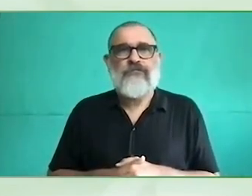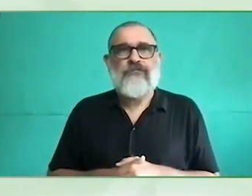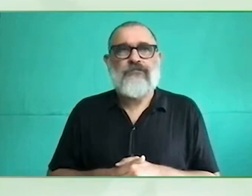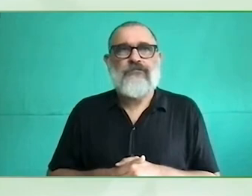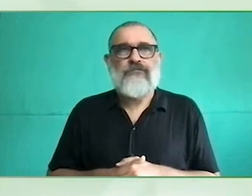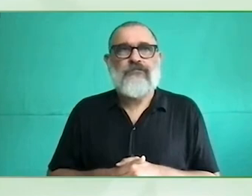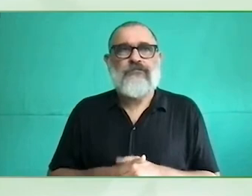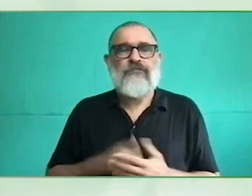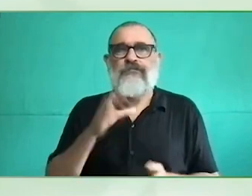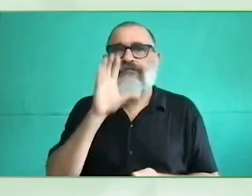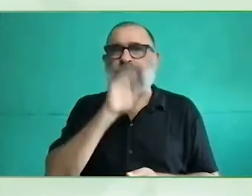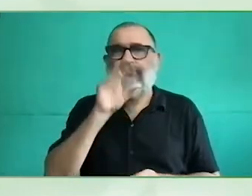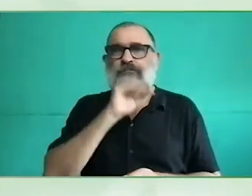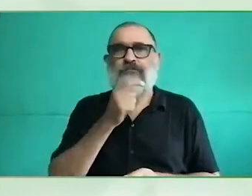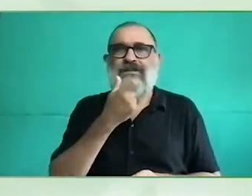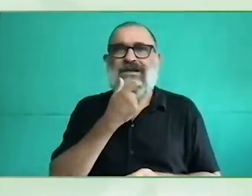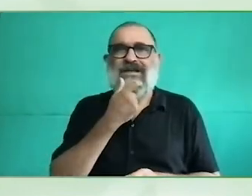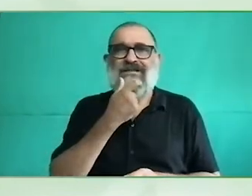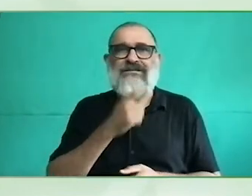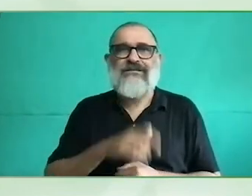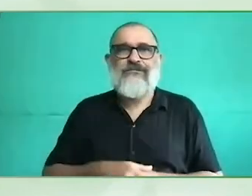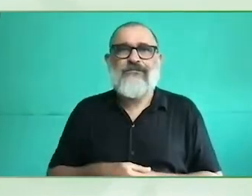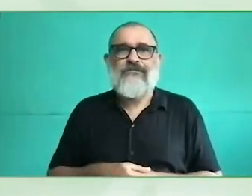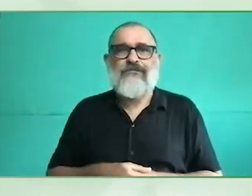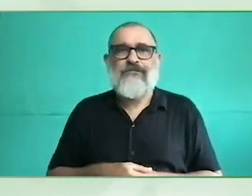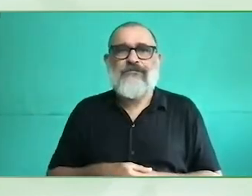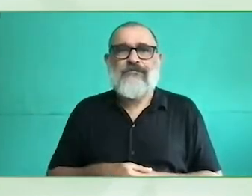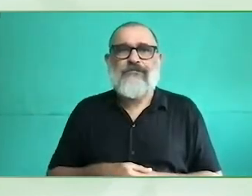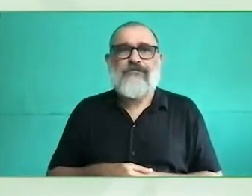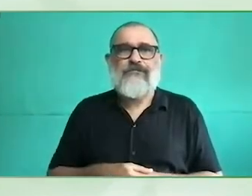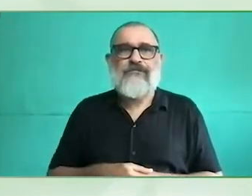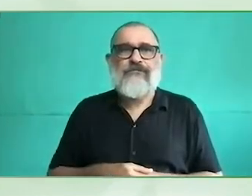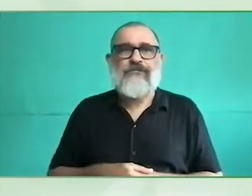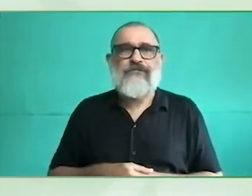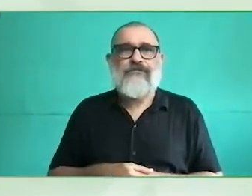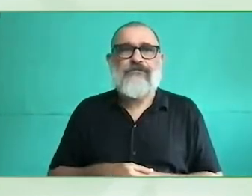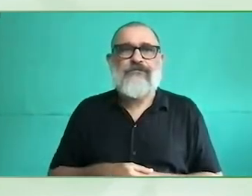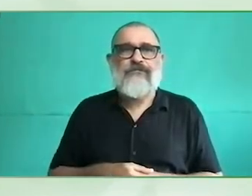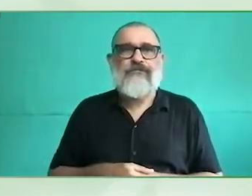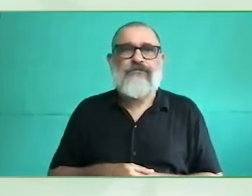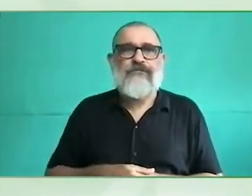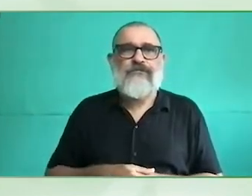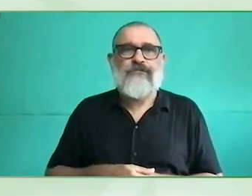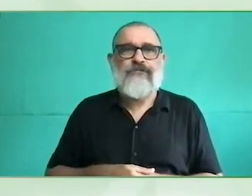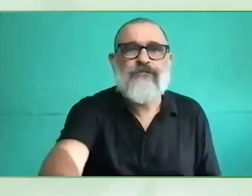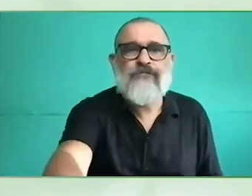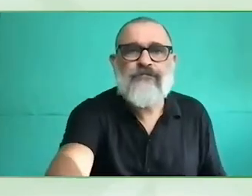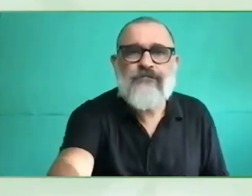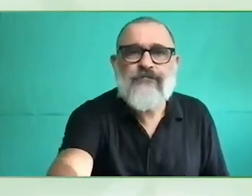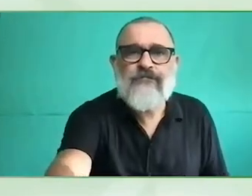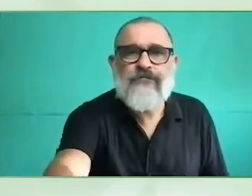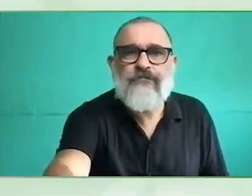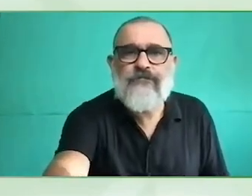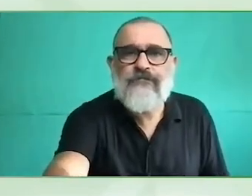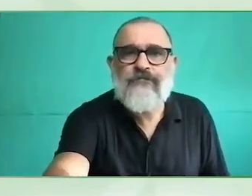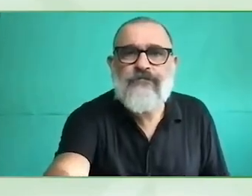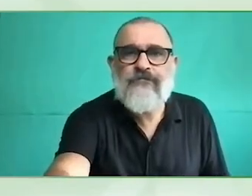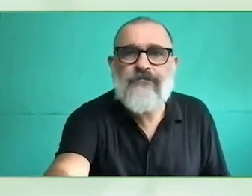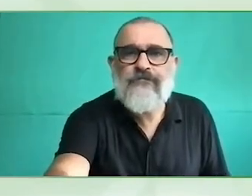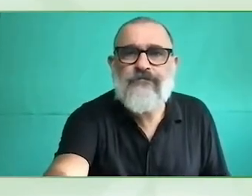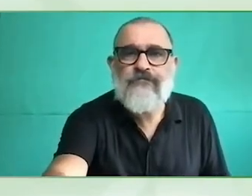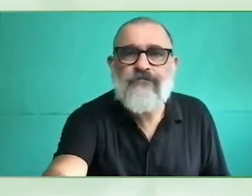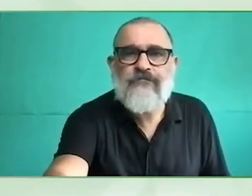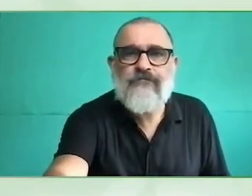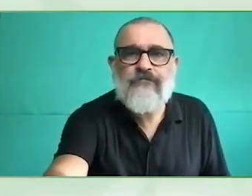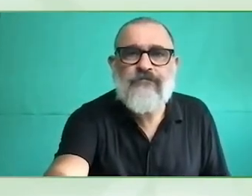Fundación Descúbreme for many, many years, but also with the cooperation with